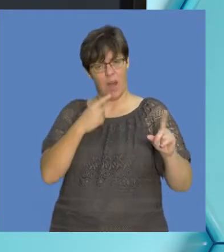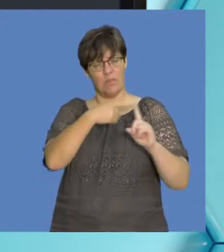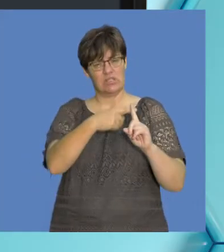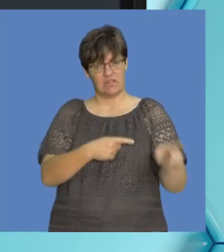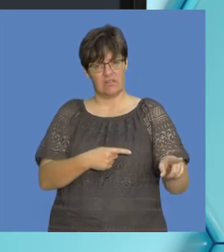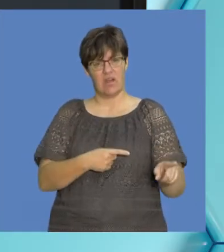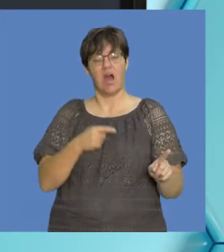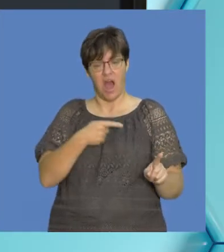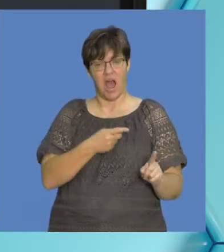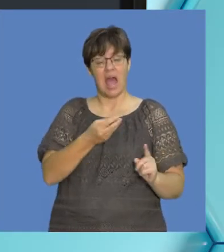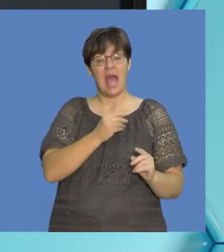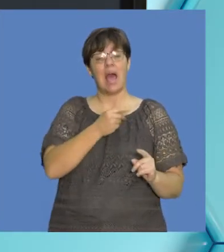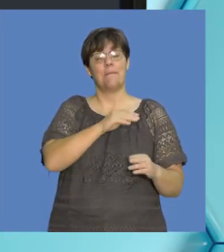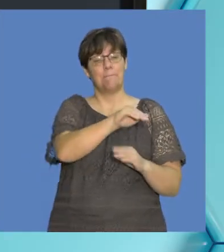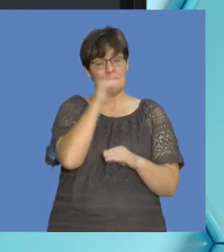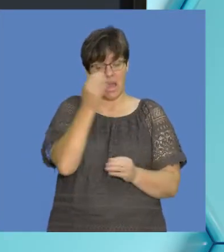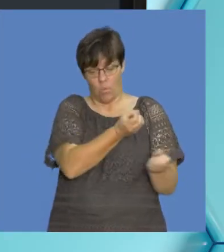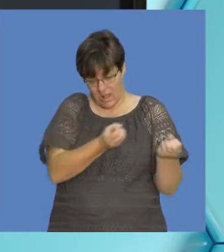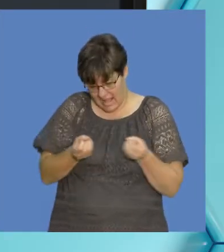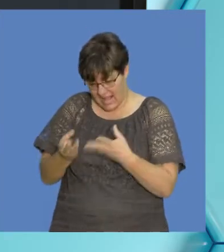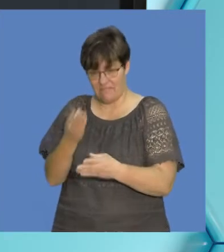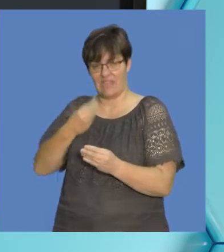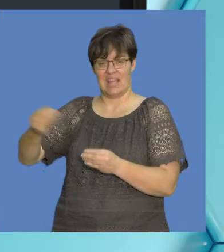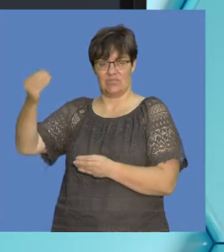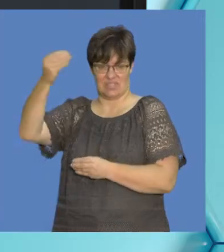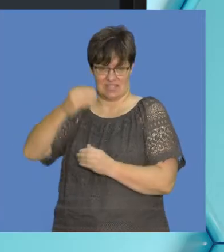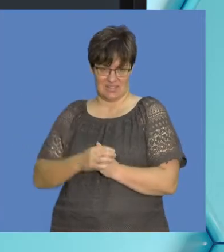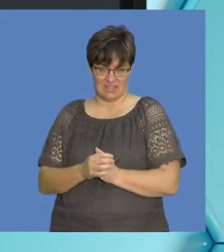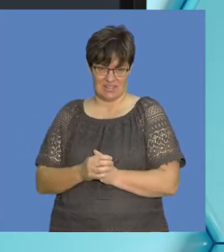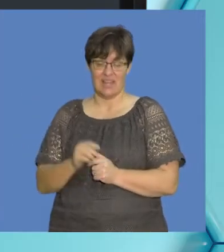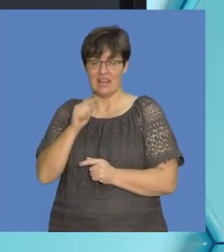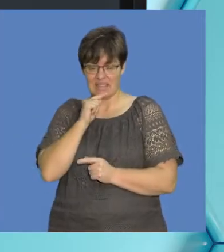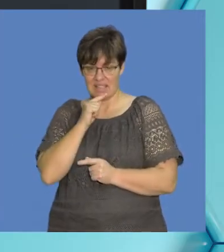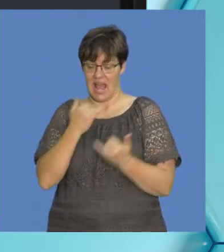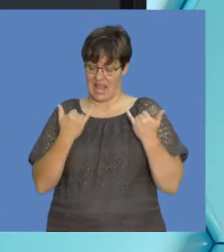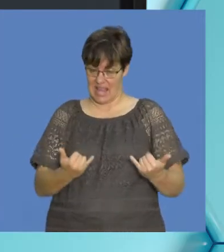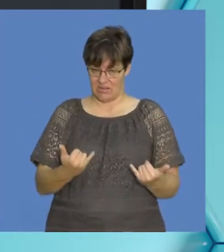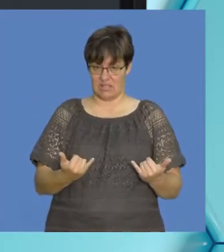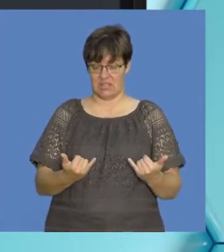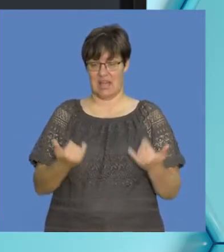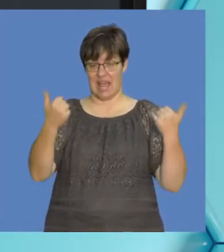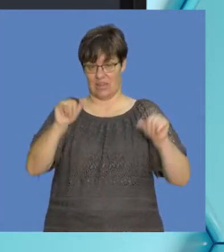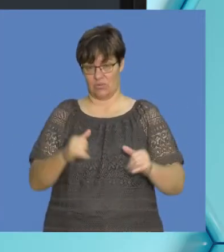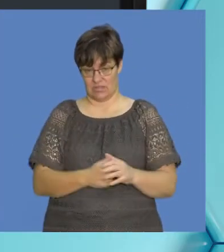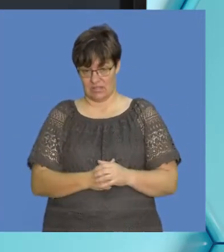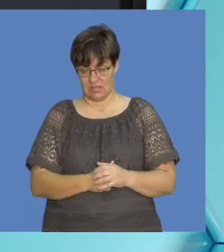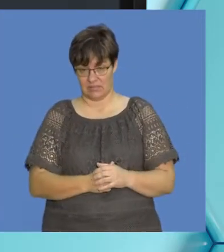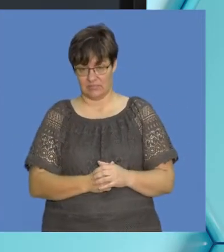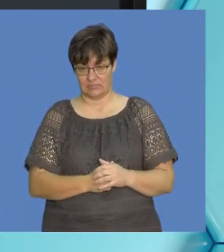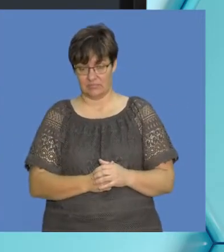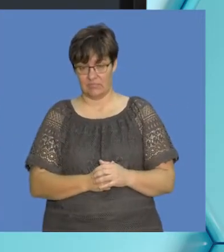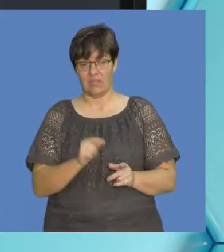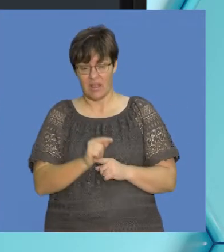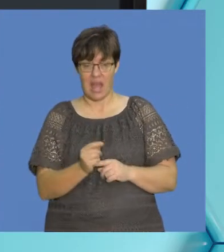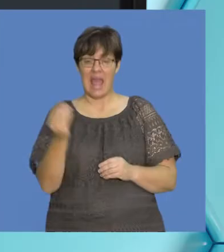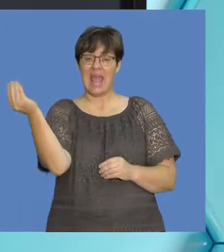be receiving interest from the bank, and that is interest on current account. But we'll get there. This interest